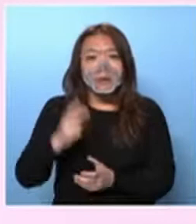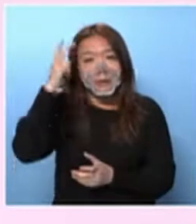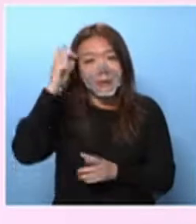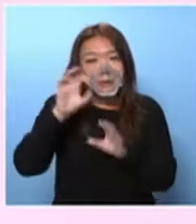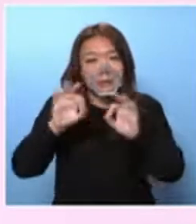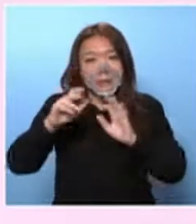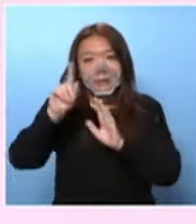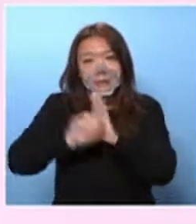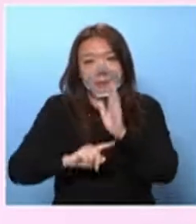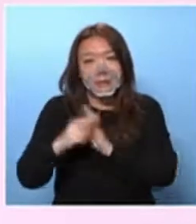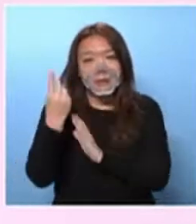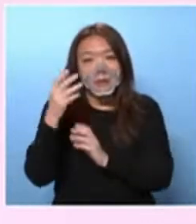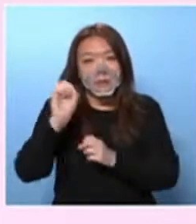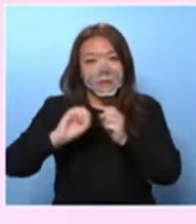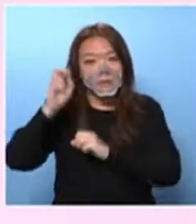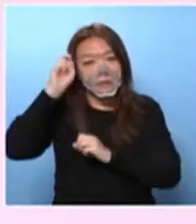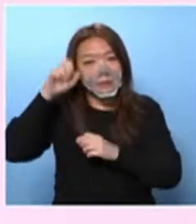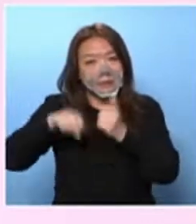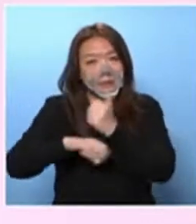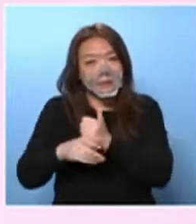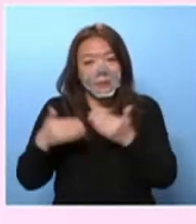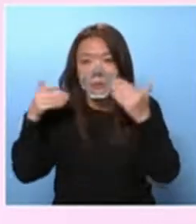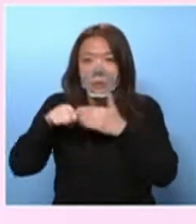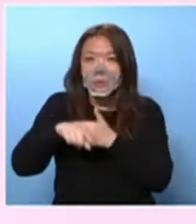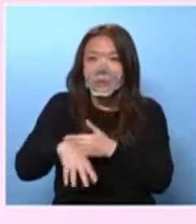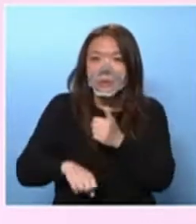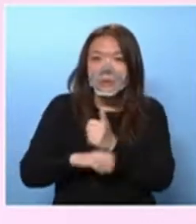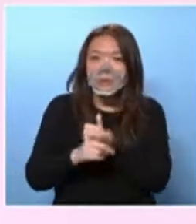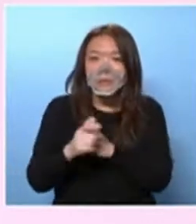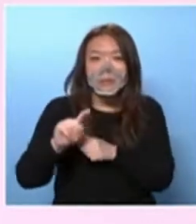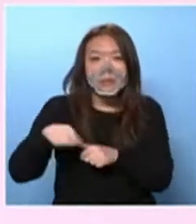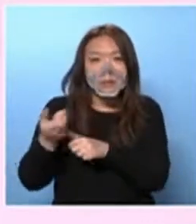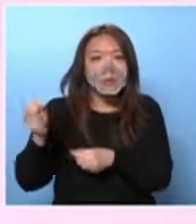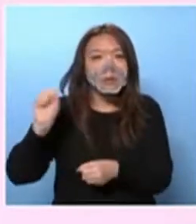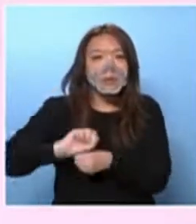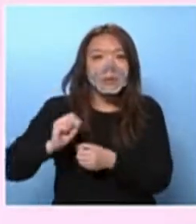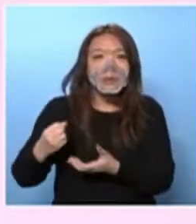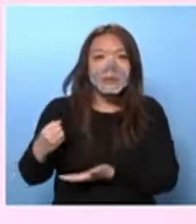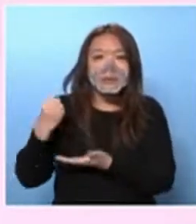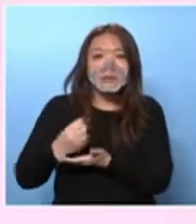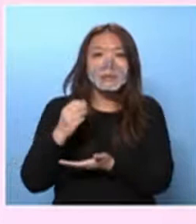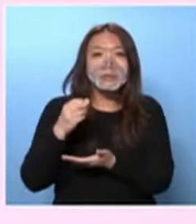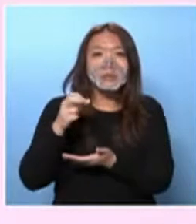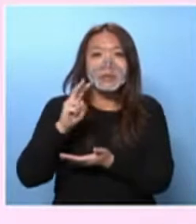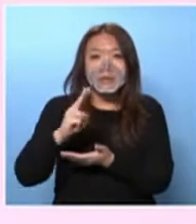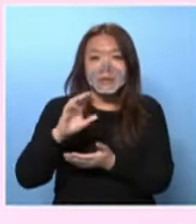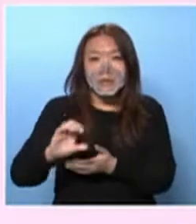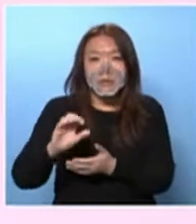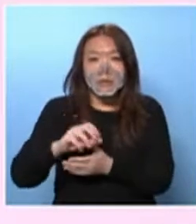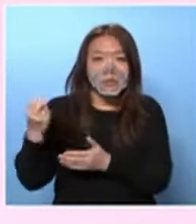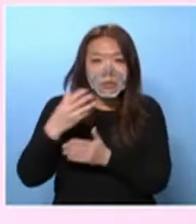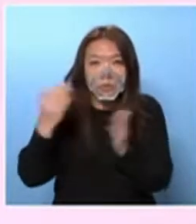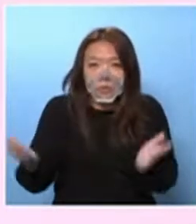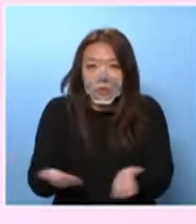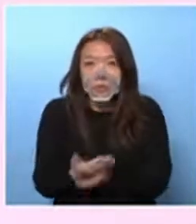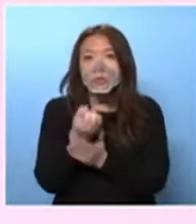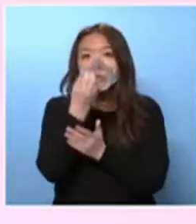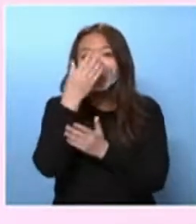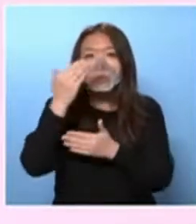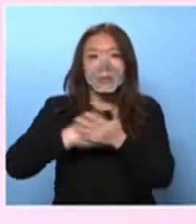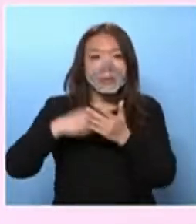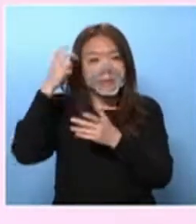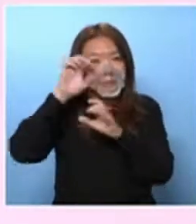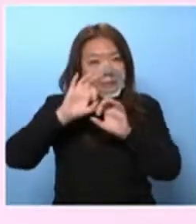Green Tech Fund. I will inject an additional funding of $200 million into the Green Tech Fund with a view to